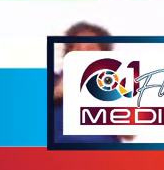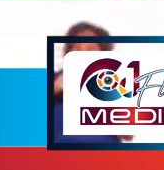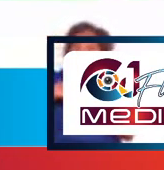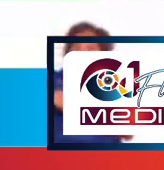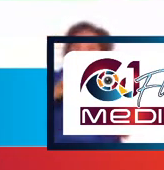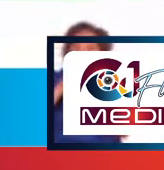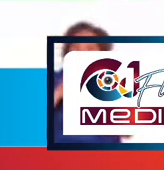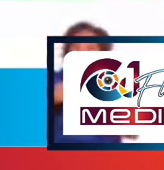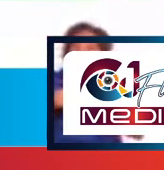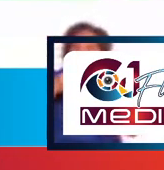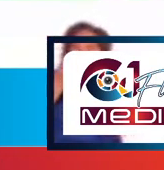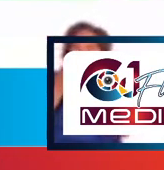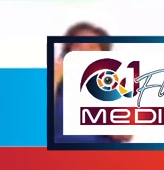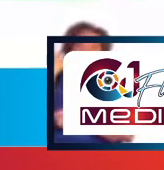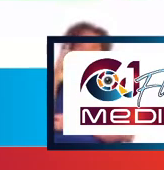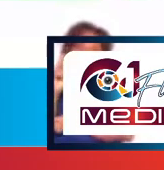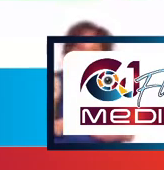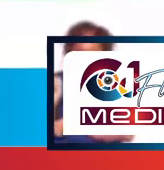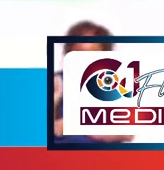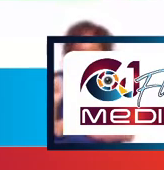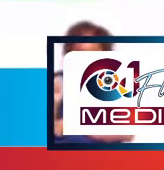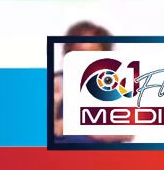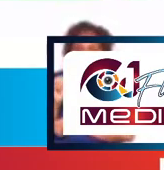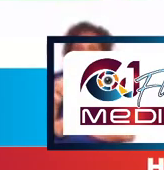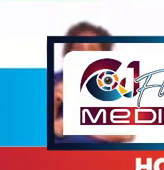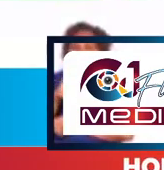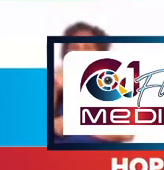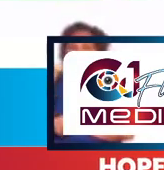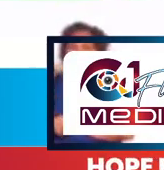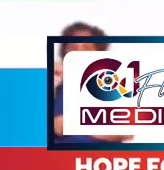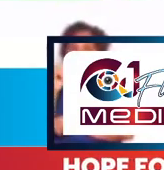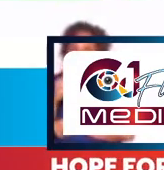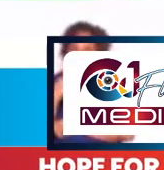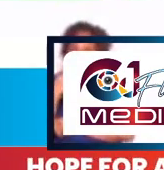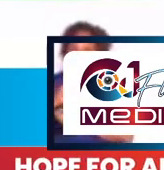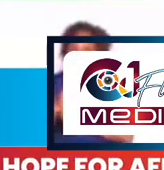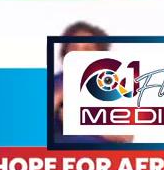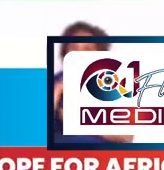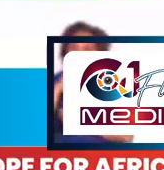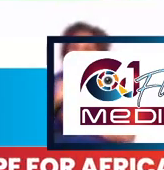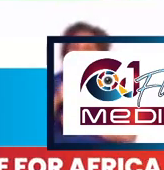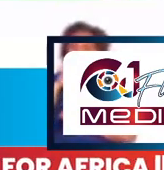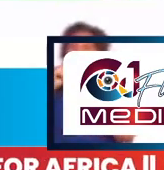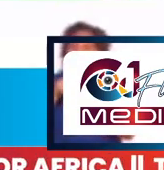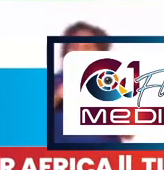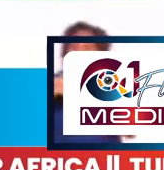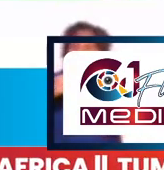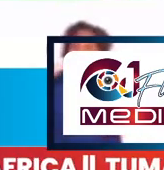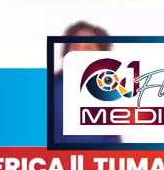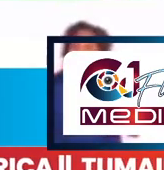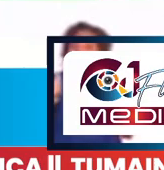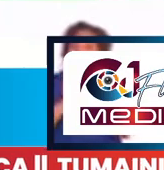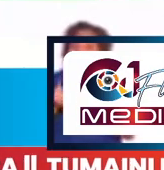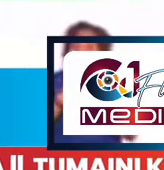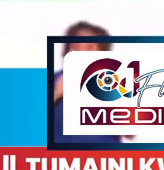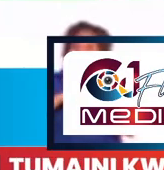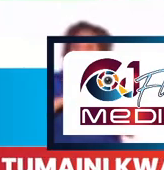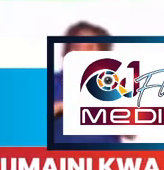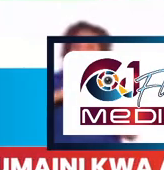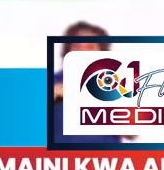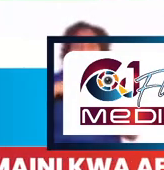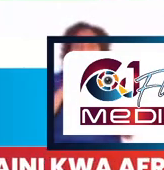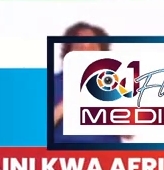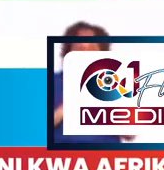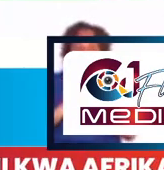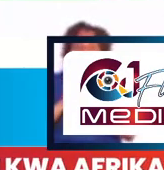for them. The other one says his elder brother separated with his wife and prays that God may help them